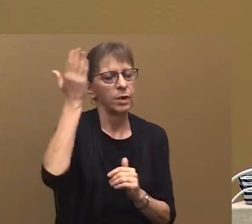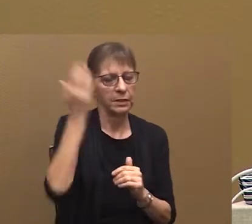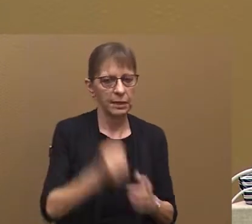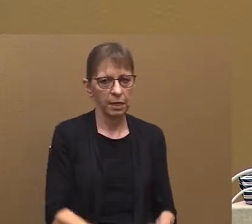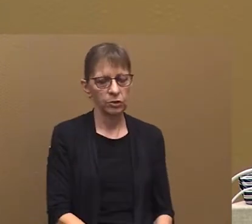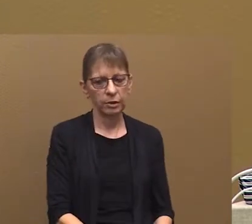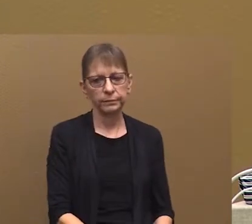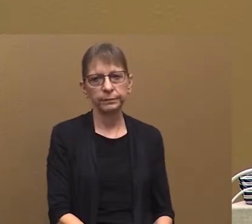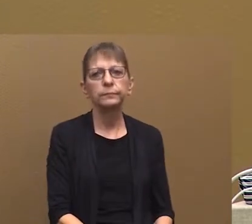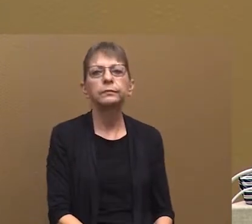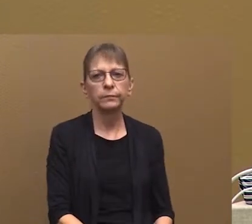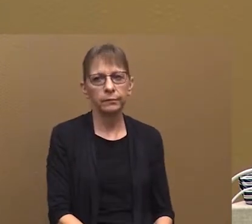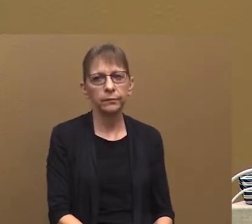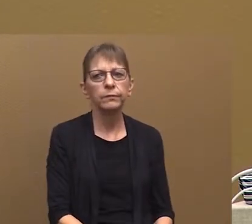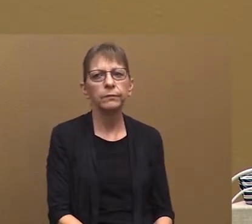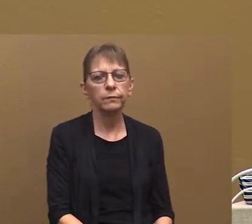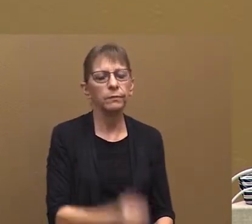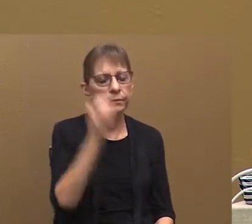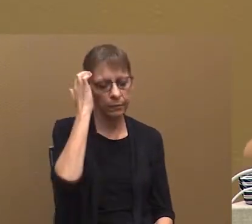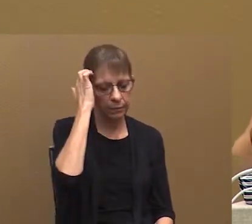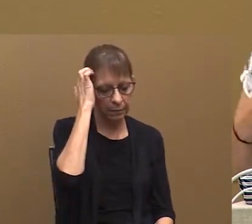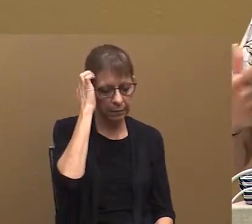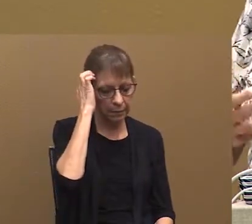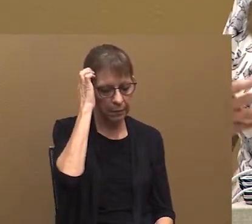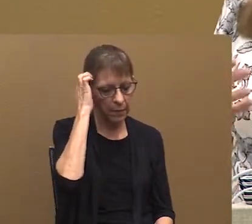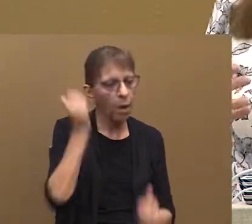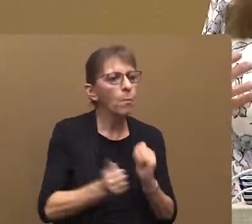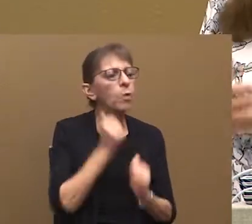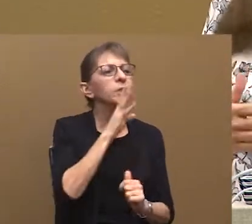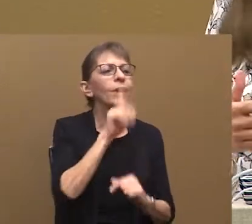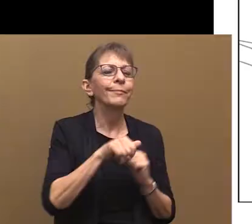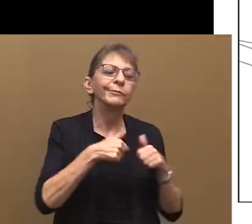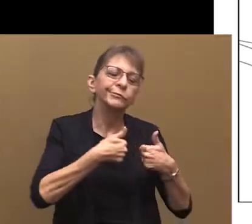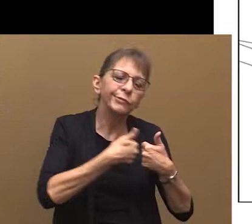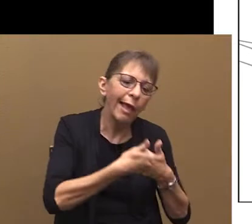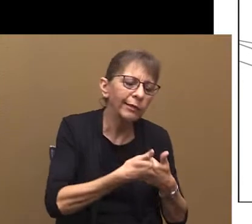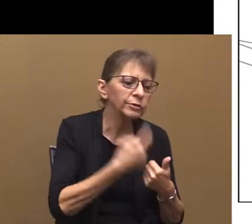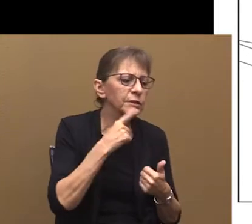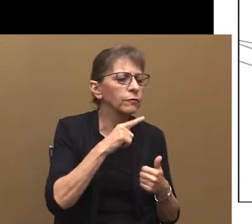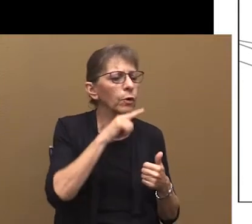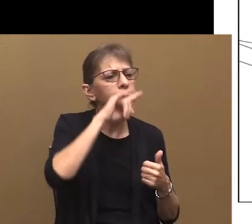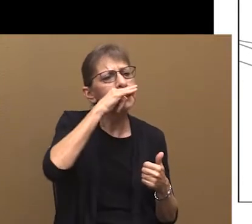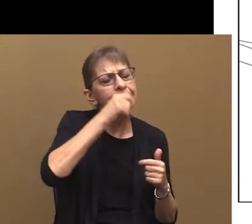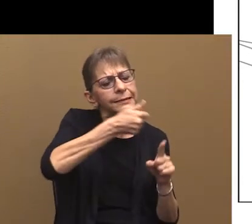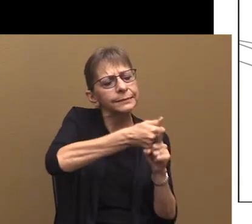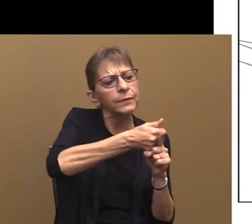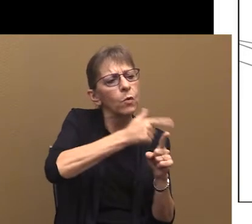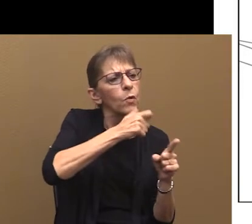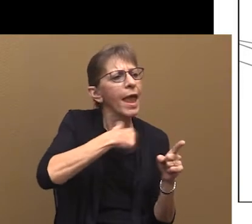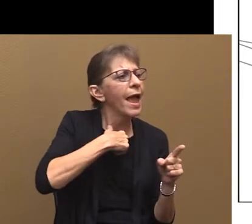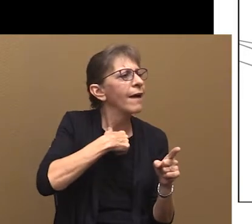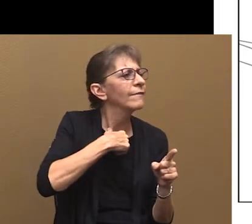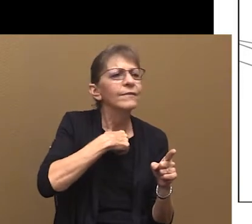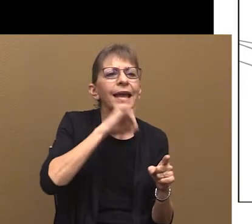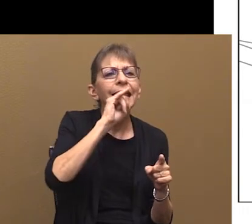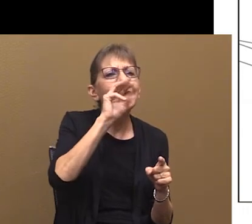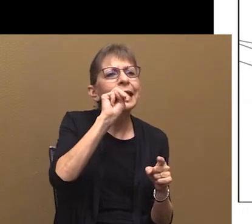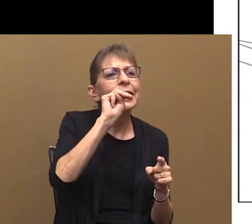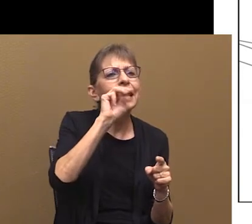of the presentation. So we're going to mostly talk about what the challenges are for kids who have an